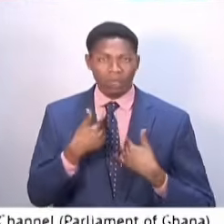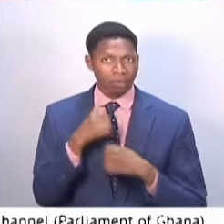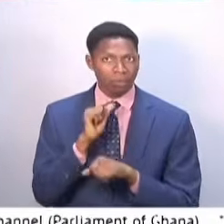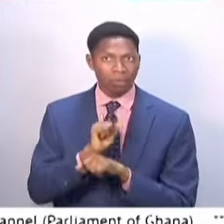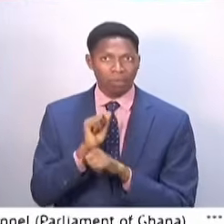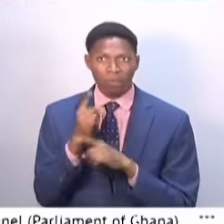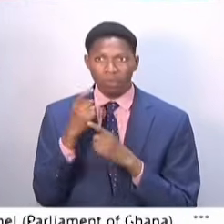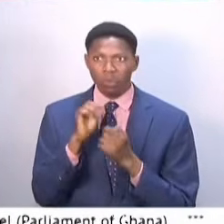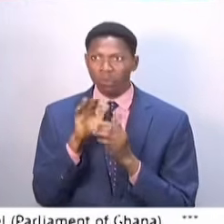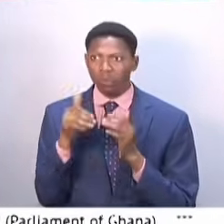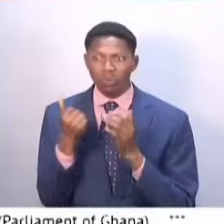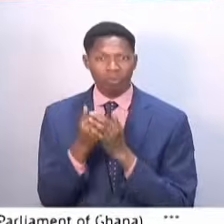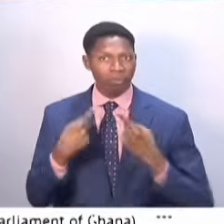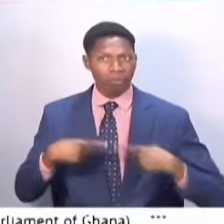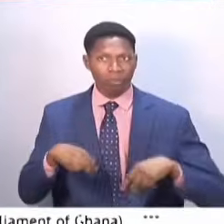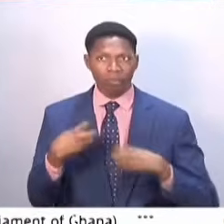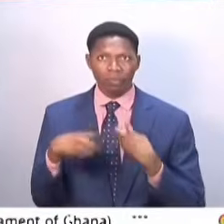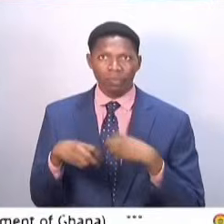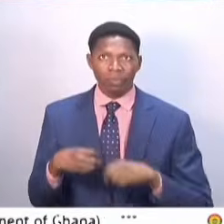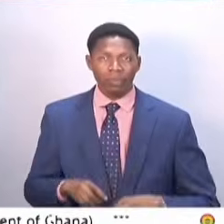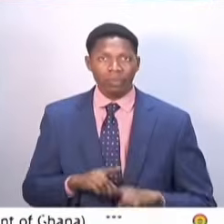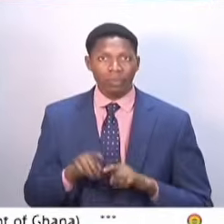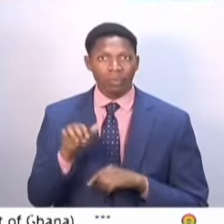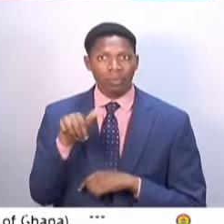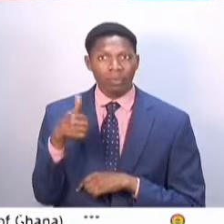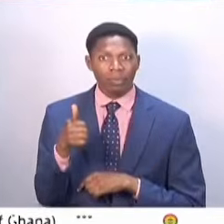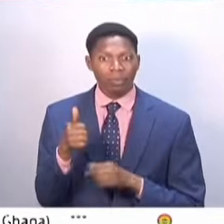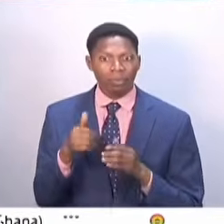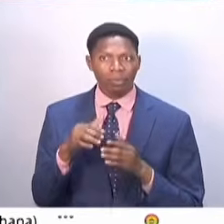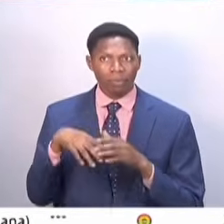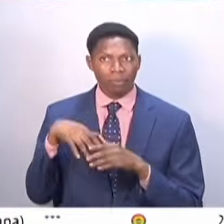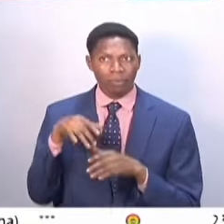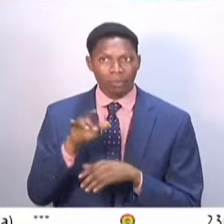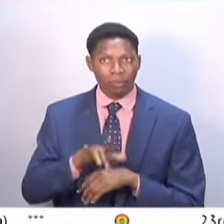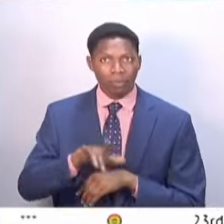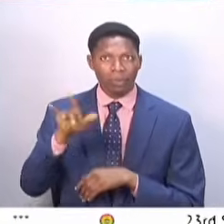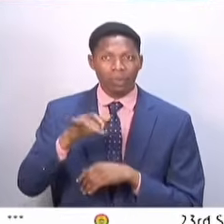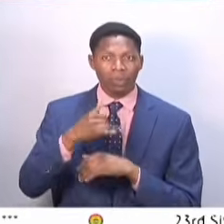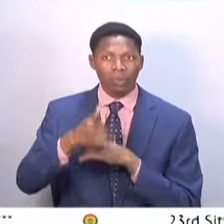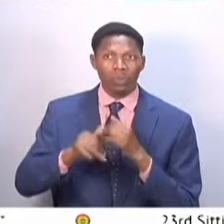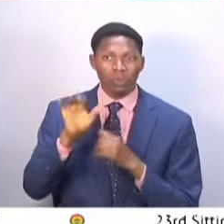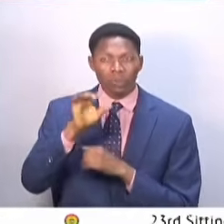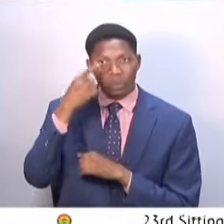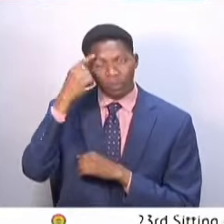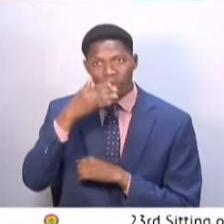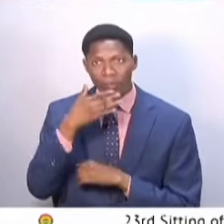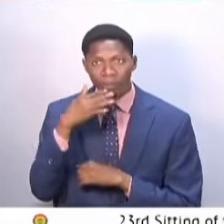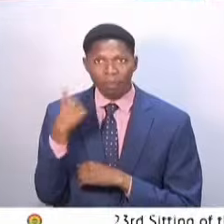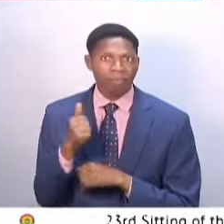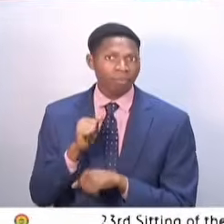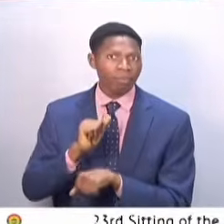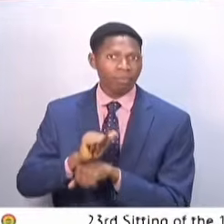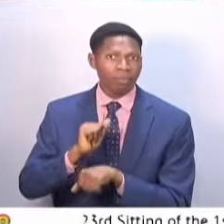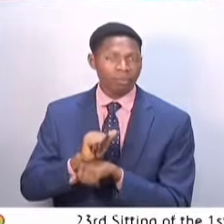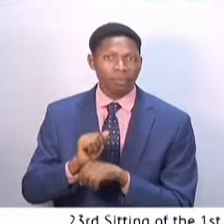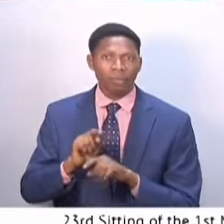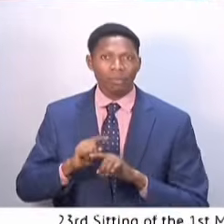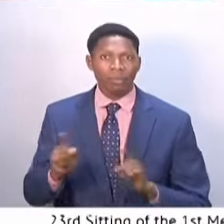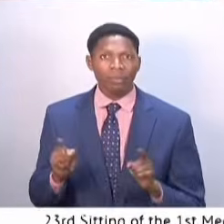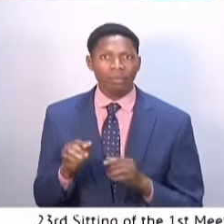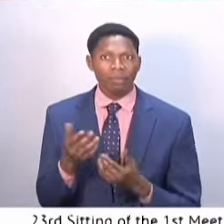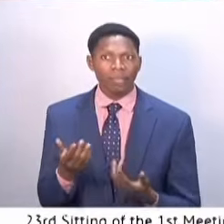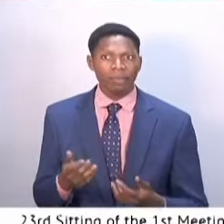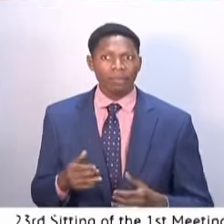of fiscal constraints, while others leave the country in search of better conditions. Meanwhile,